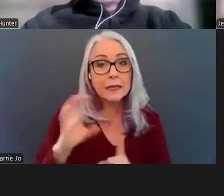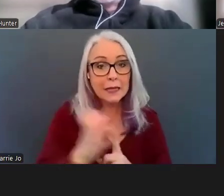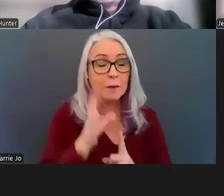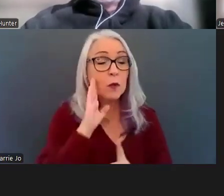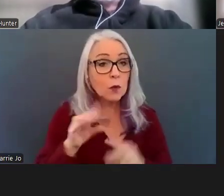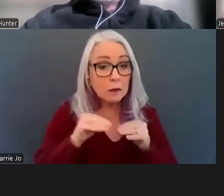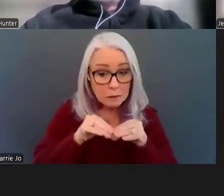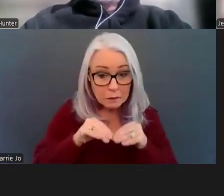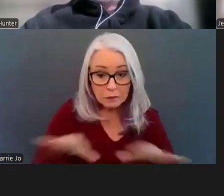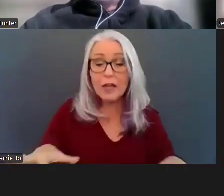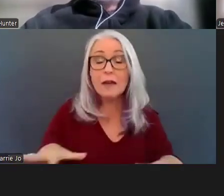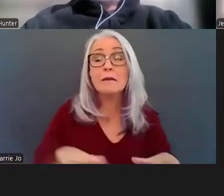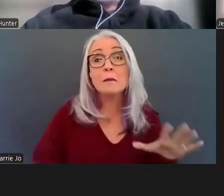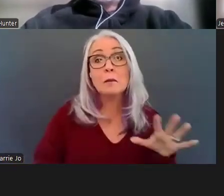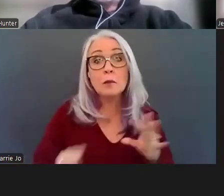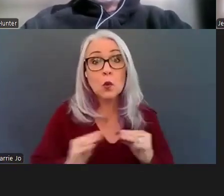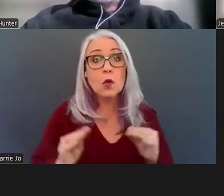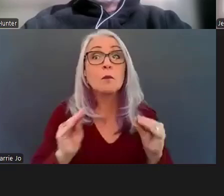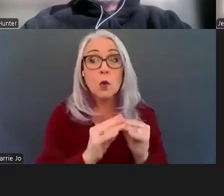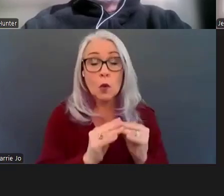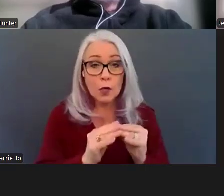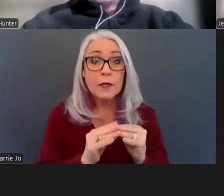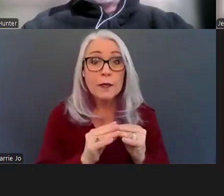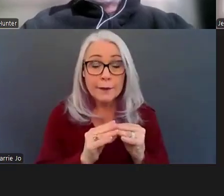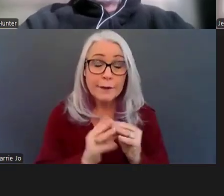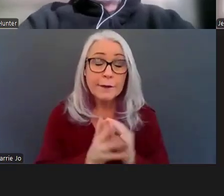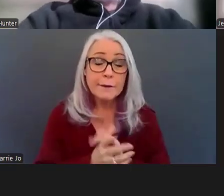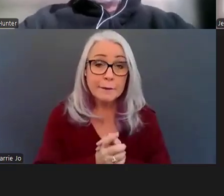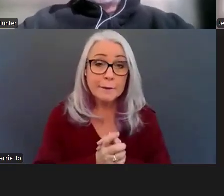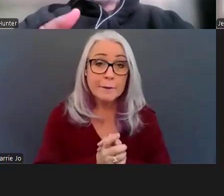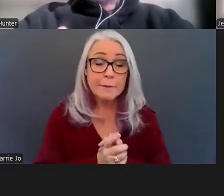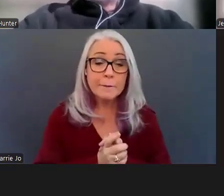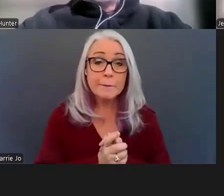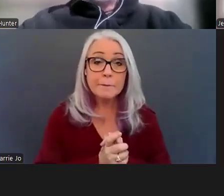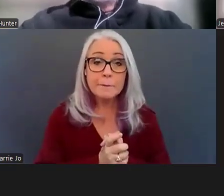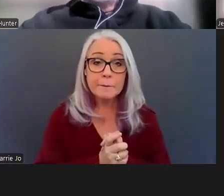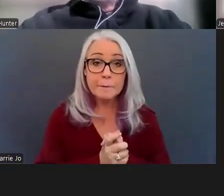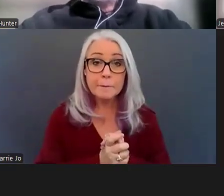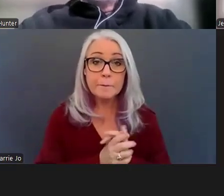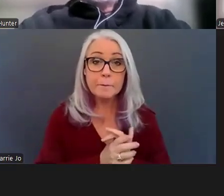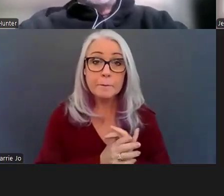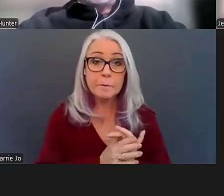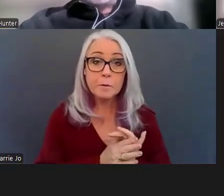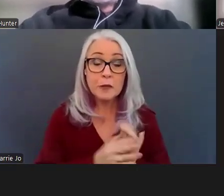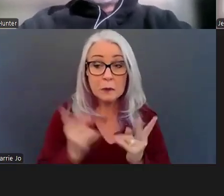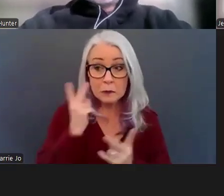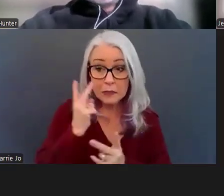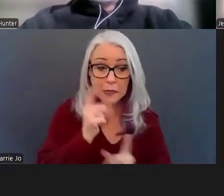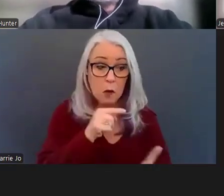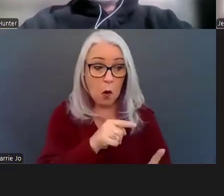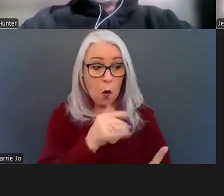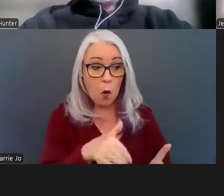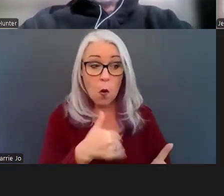become more and more prevalent, you can see what doing better in a particular